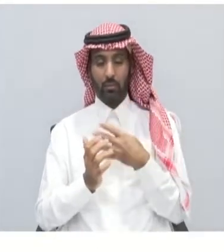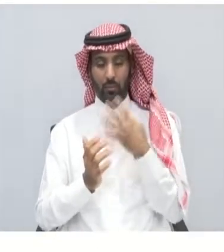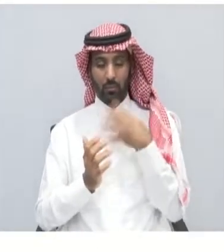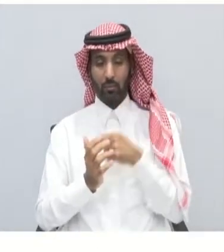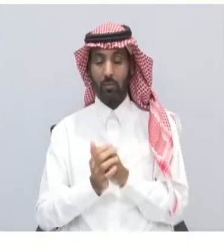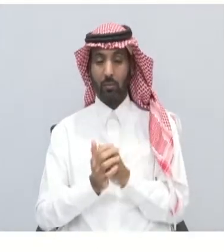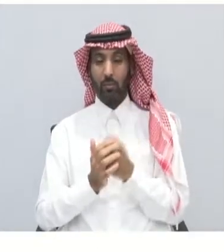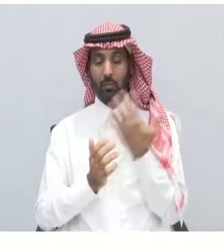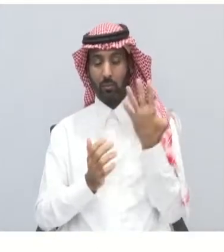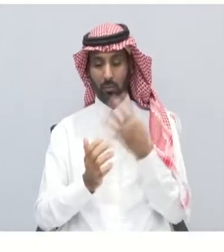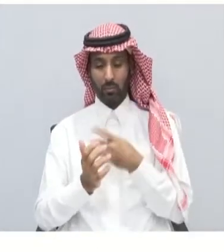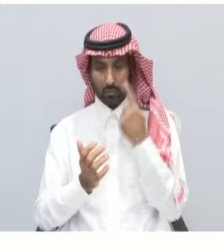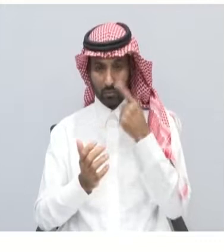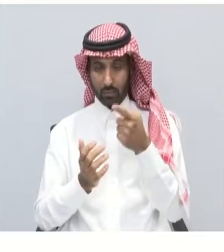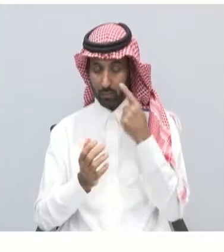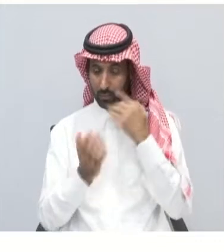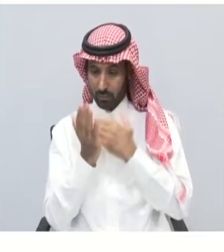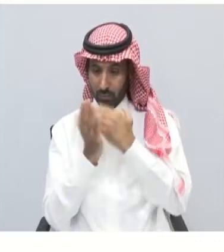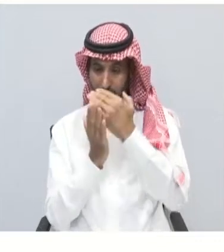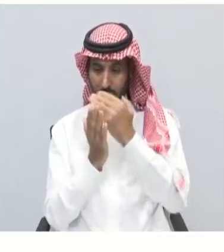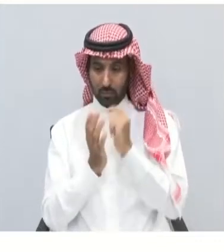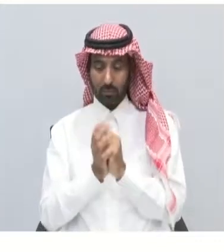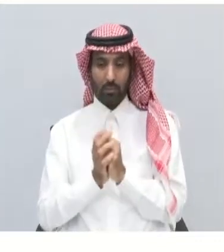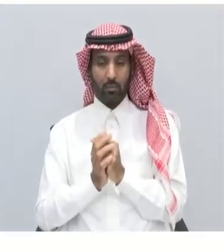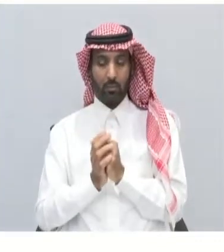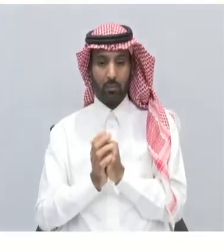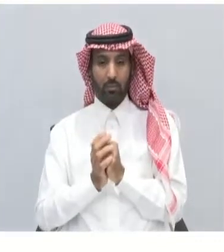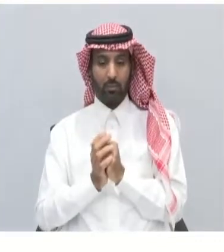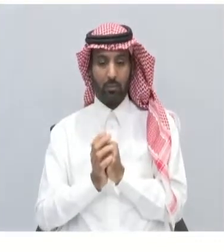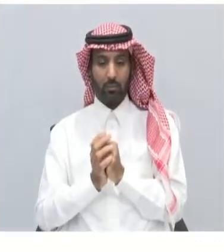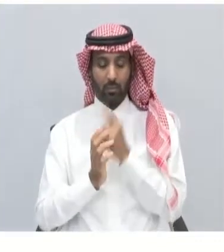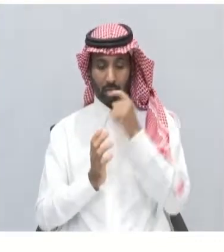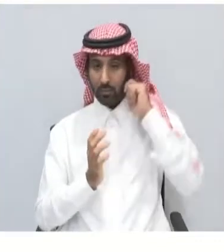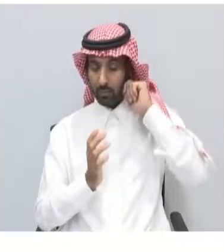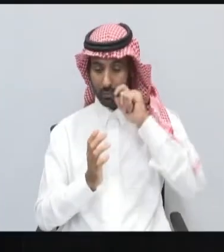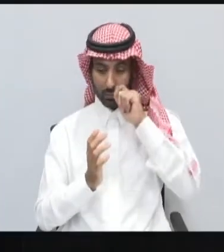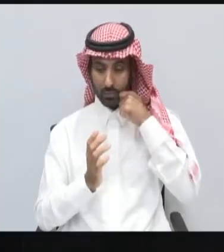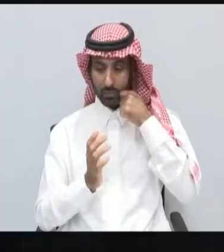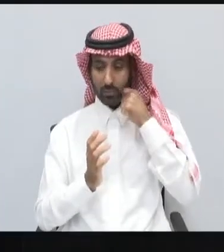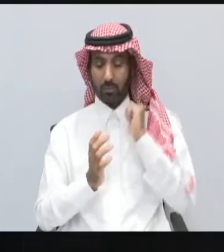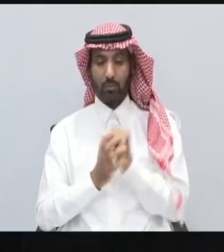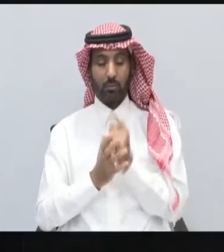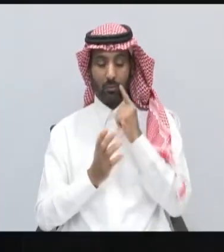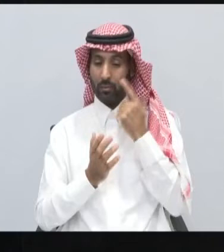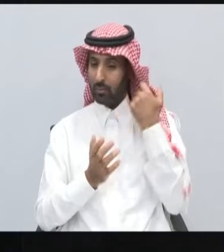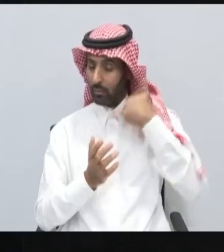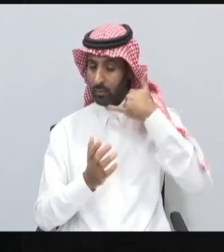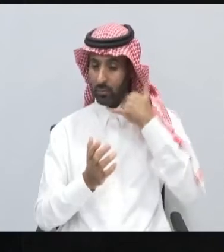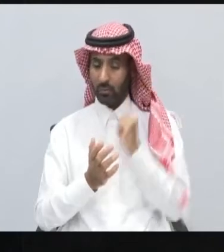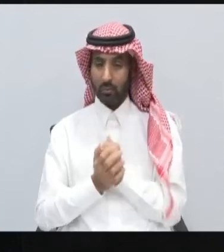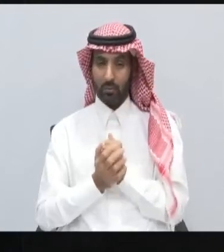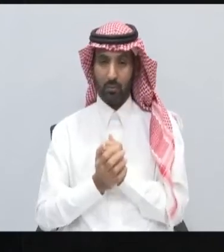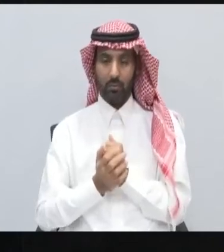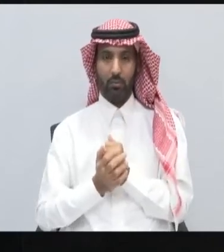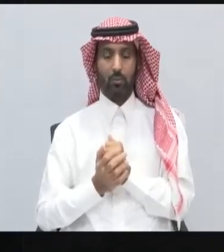45. Look at the bottom of the page. You can see a man, he's using his phone. Okay,